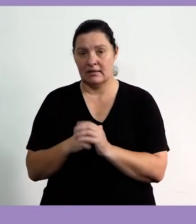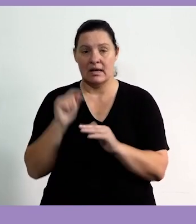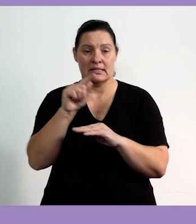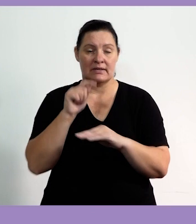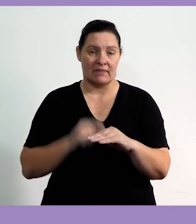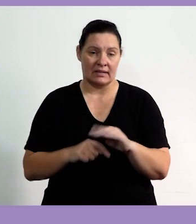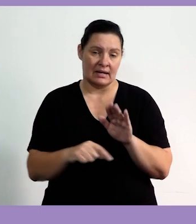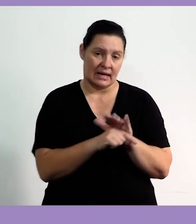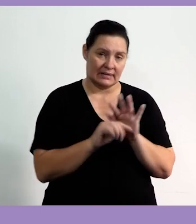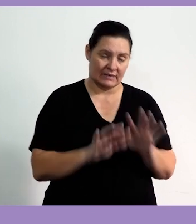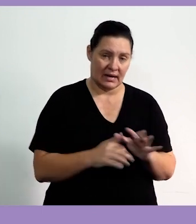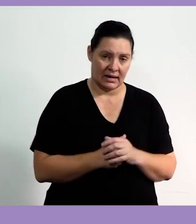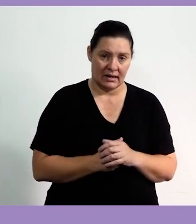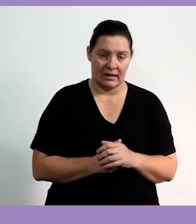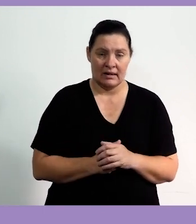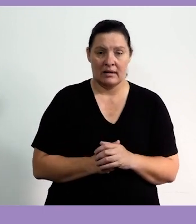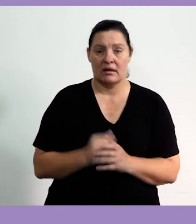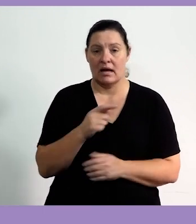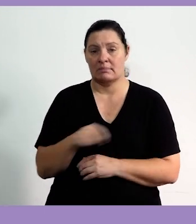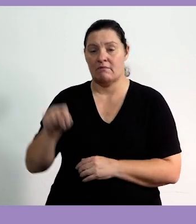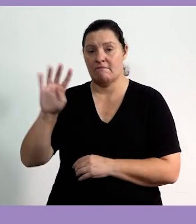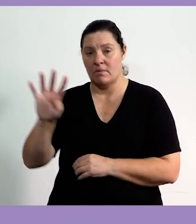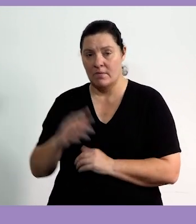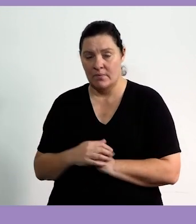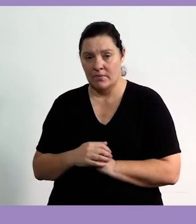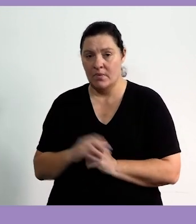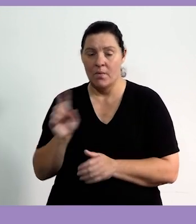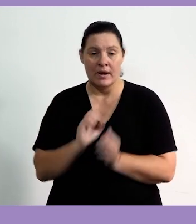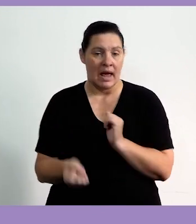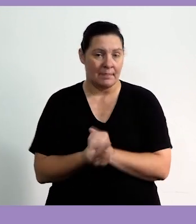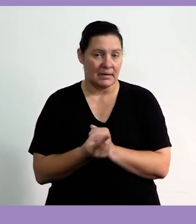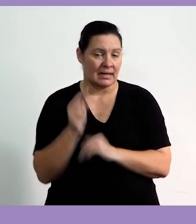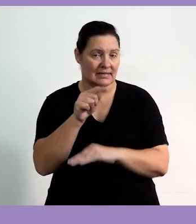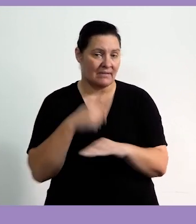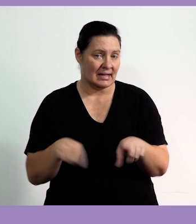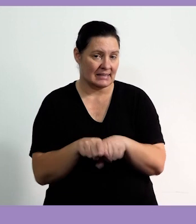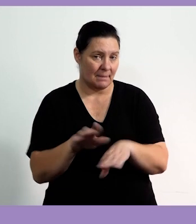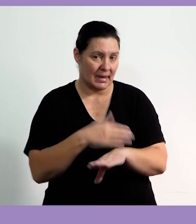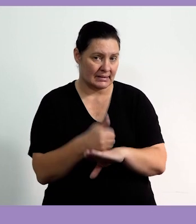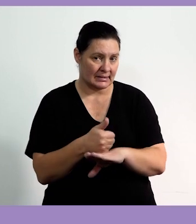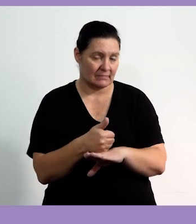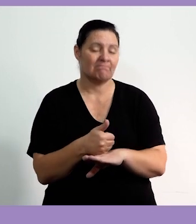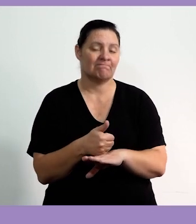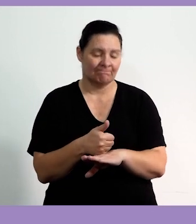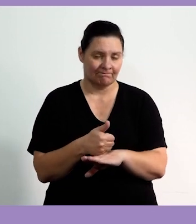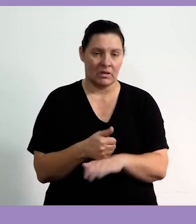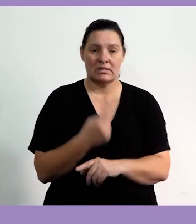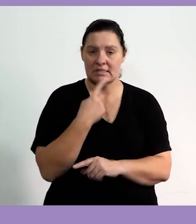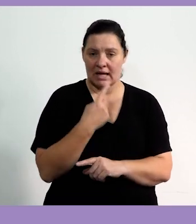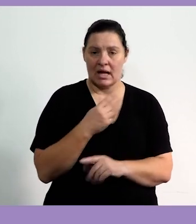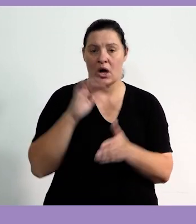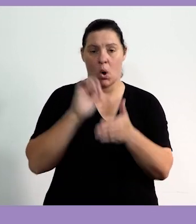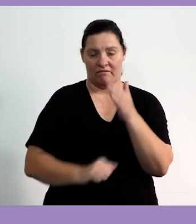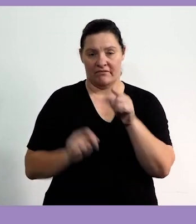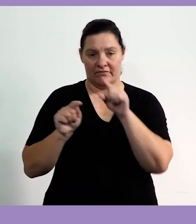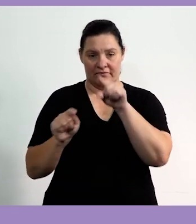6 divided by negative 10 to the exponent 4. What happens when we are dividing the same base?